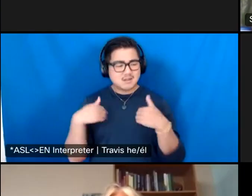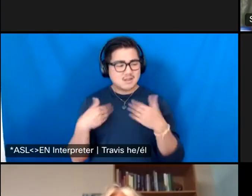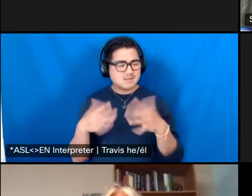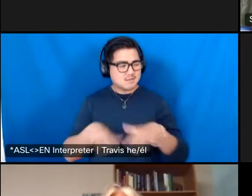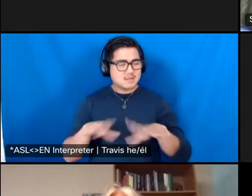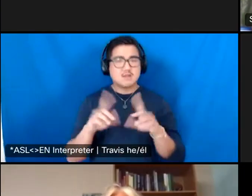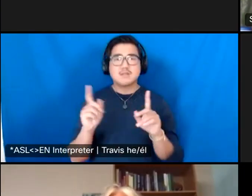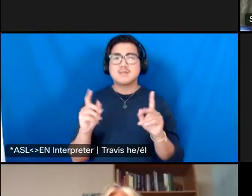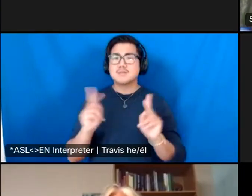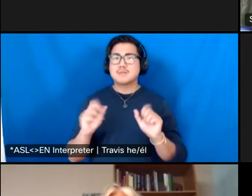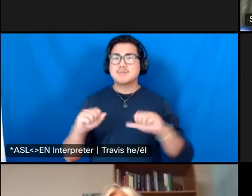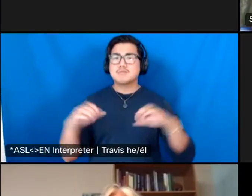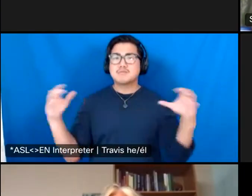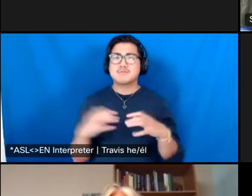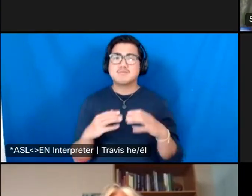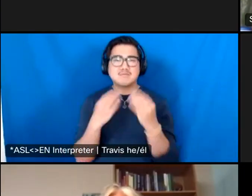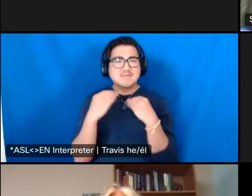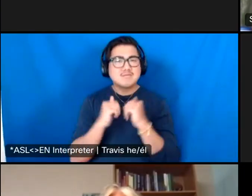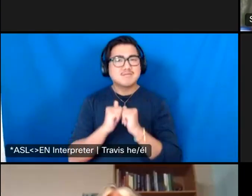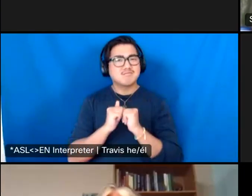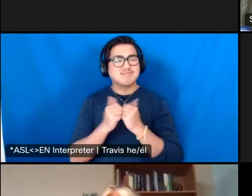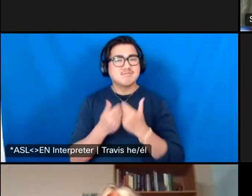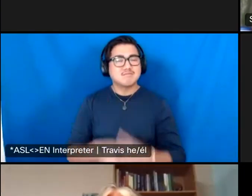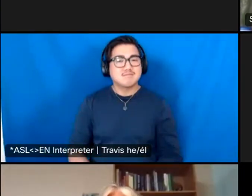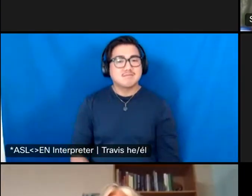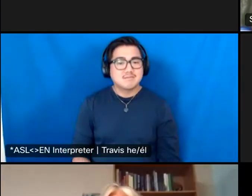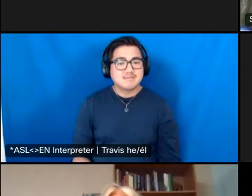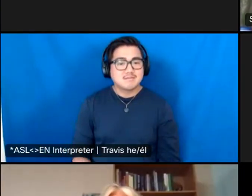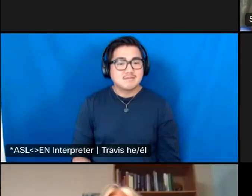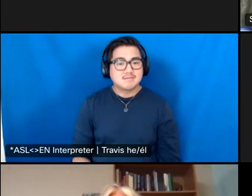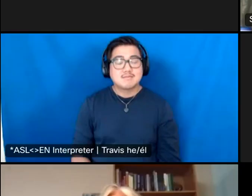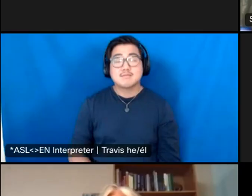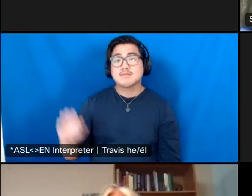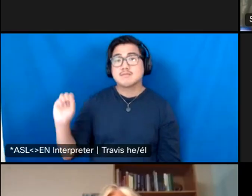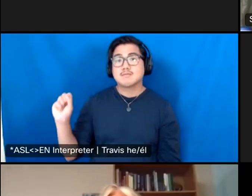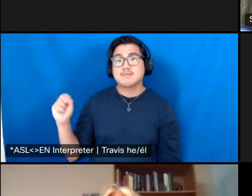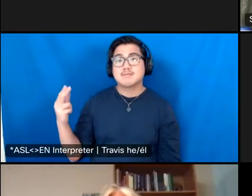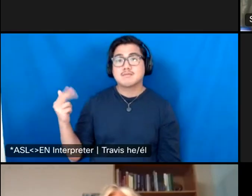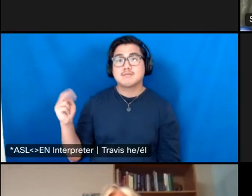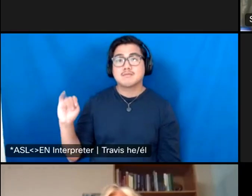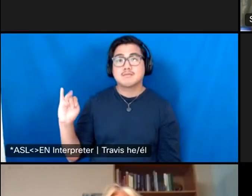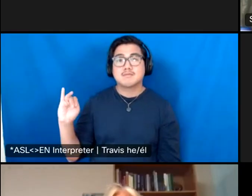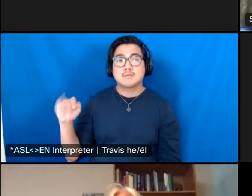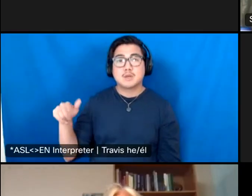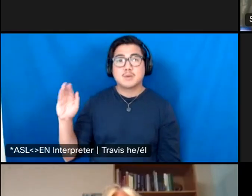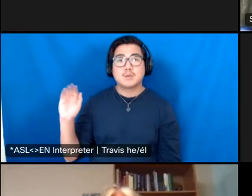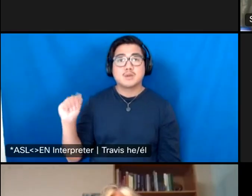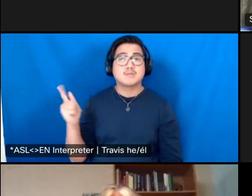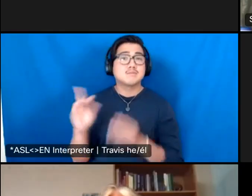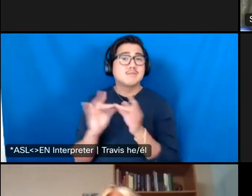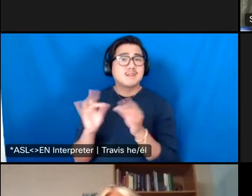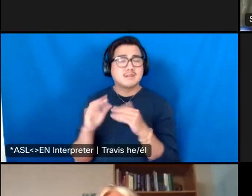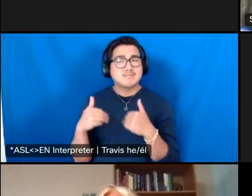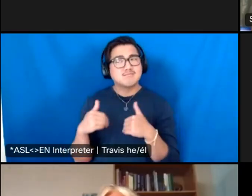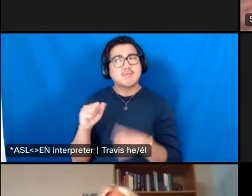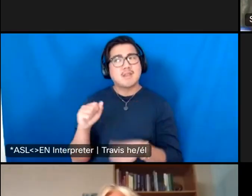Mhm. It's amazing because this concept, um, even in